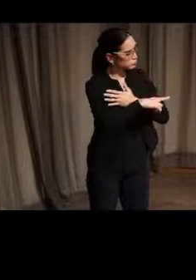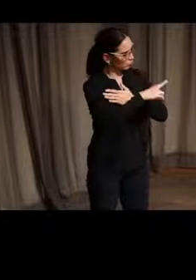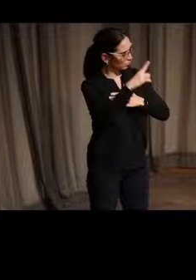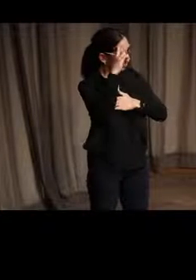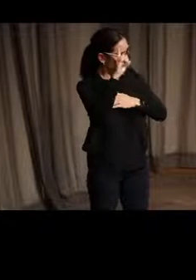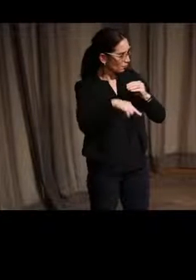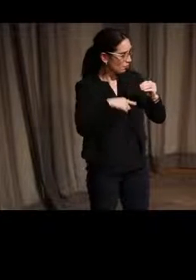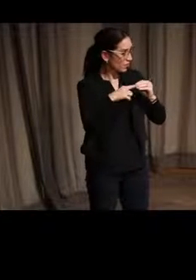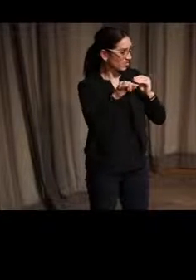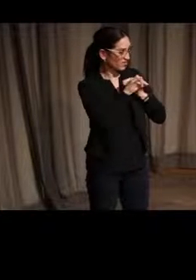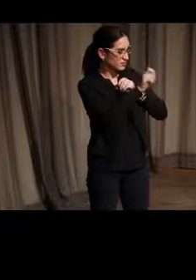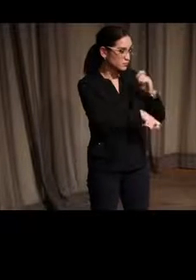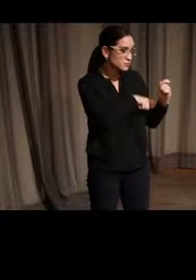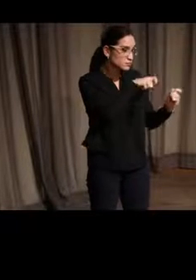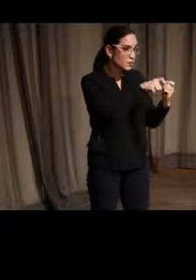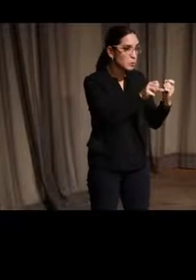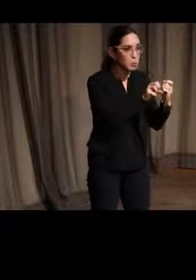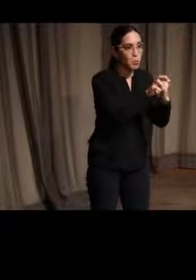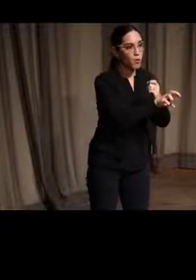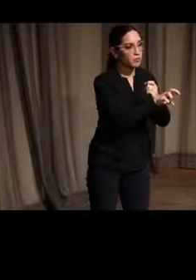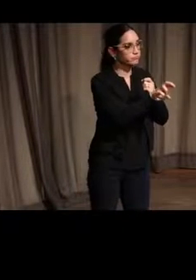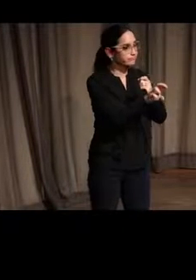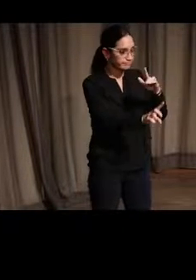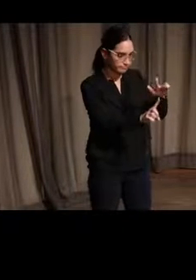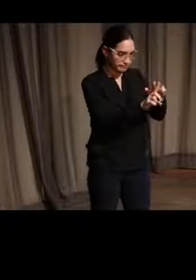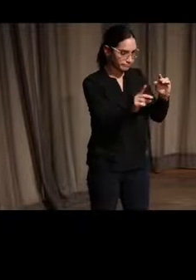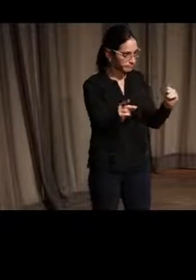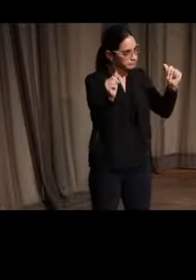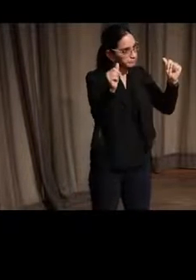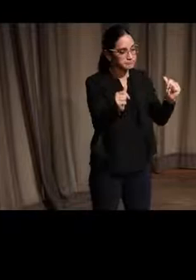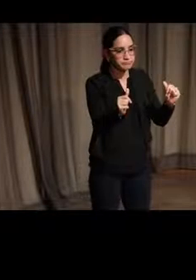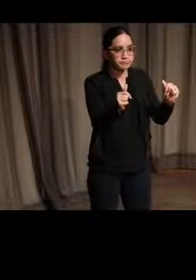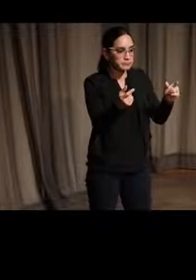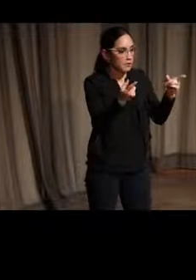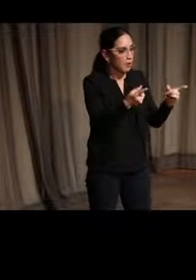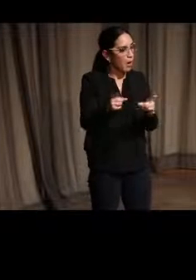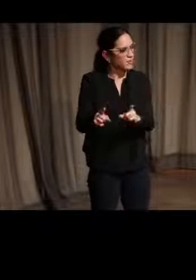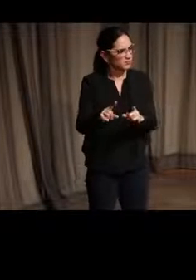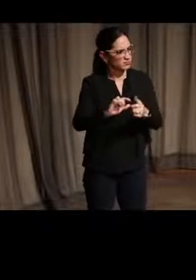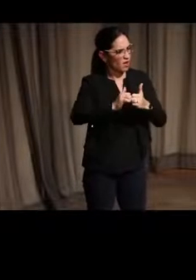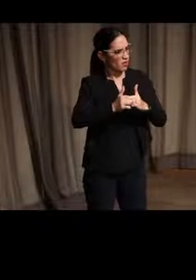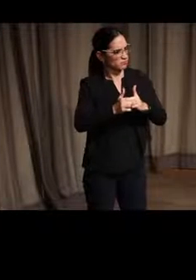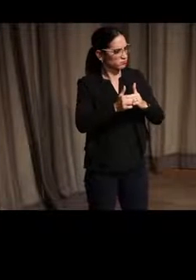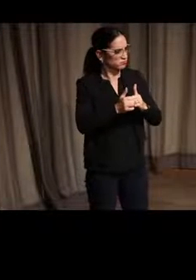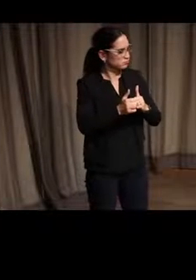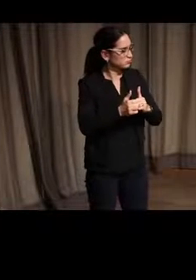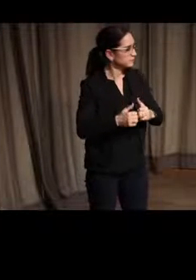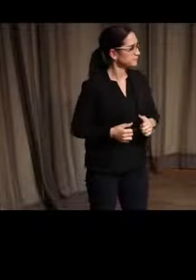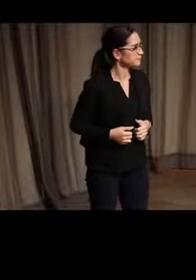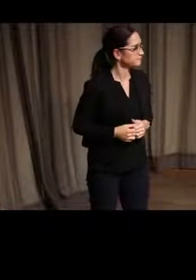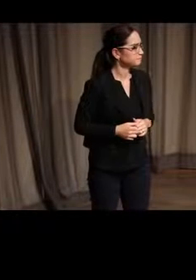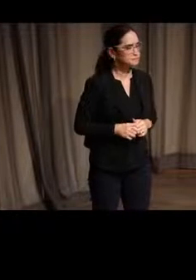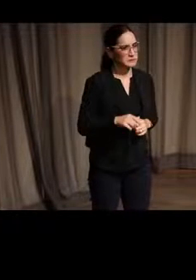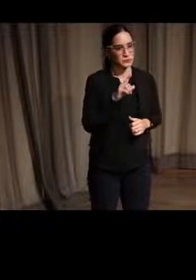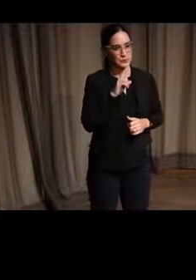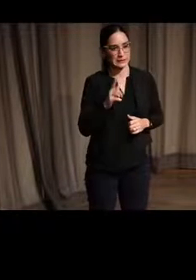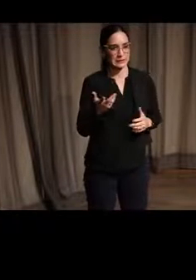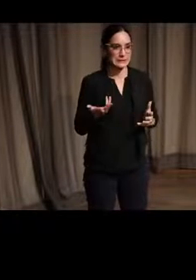thinking of creating this work, or is that something that just happens to work? I know, it's scary